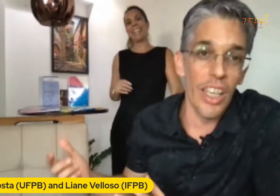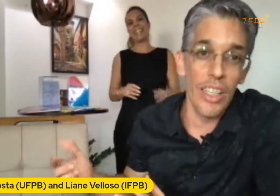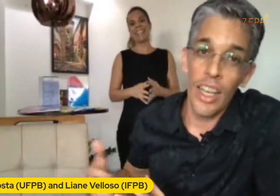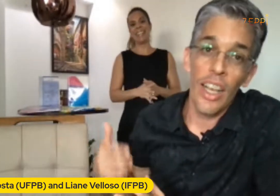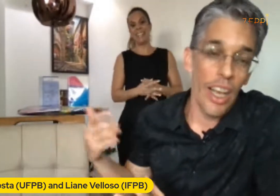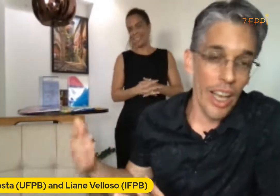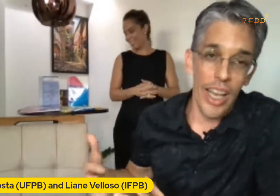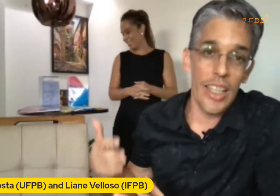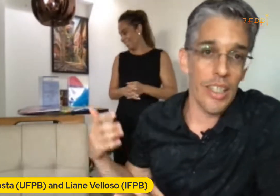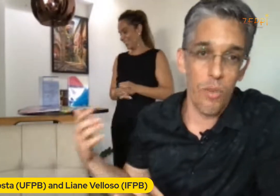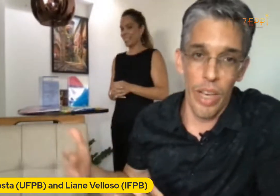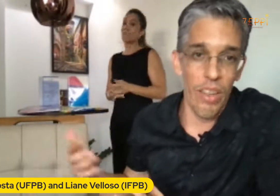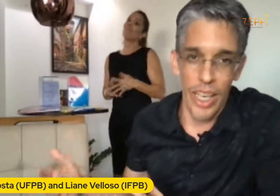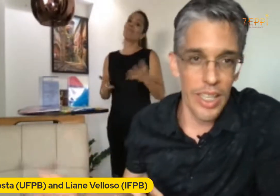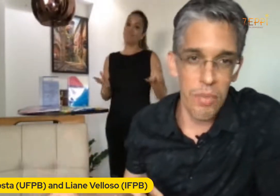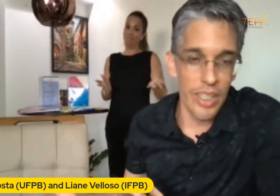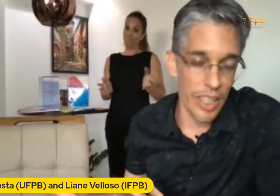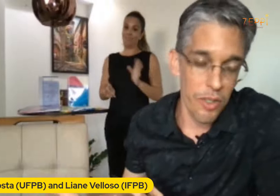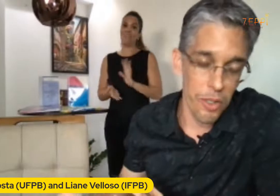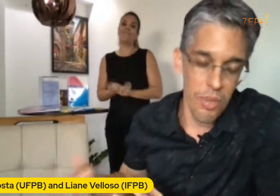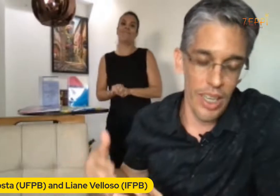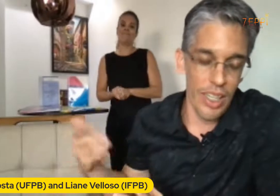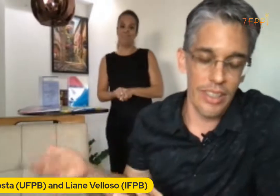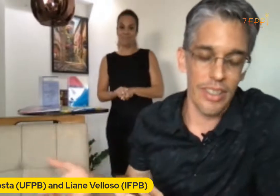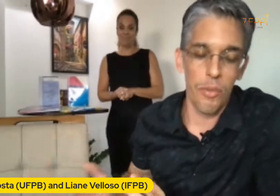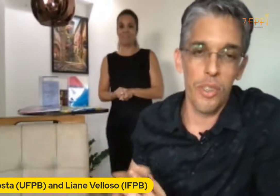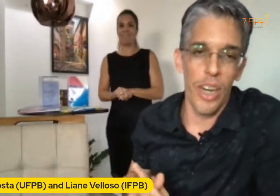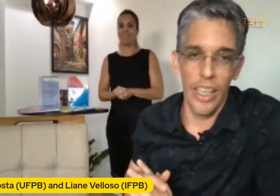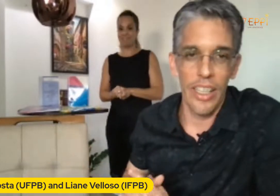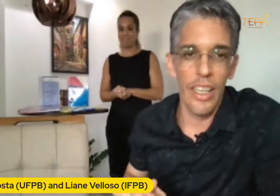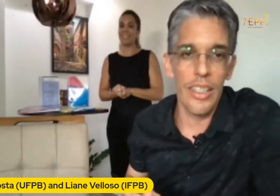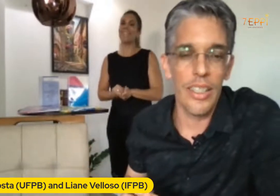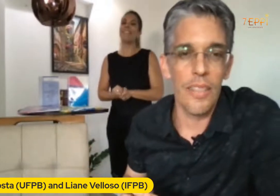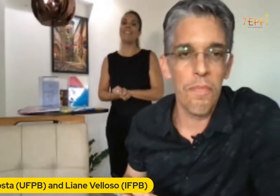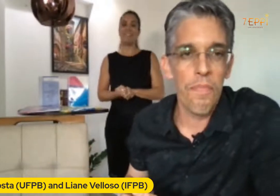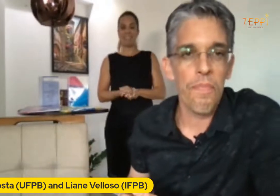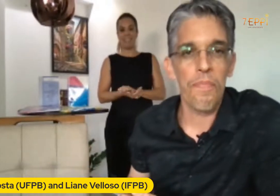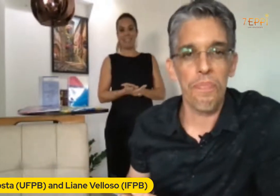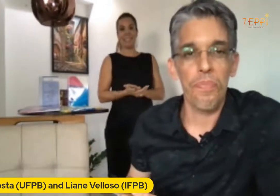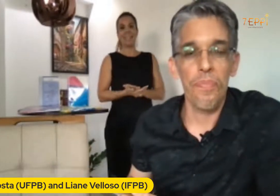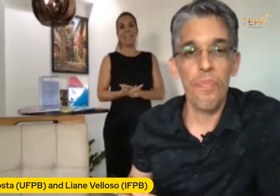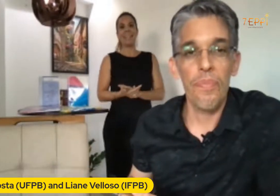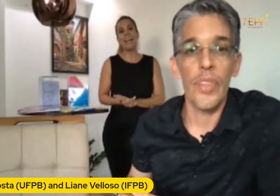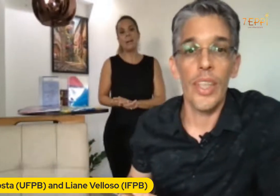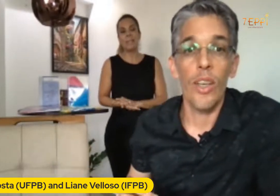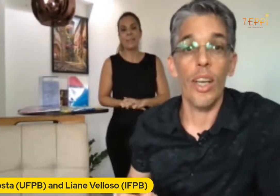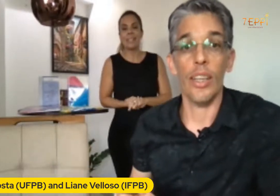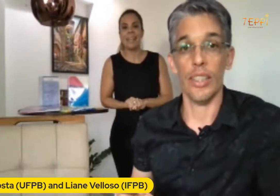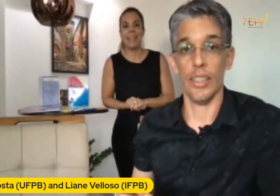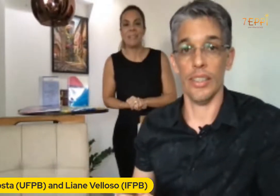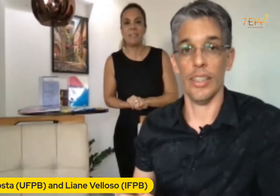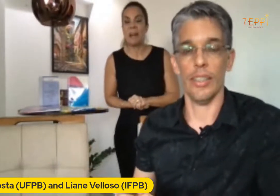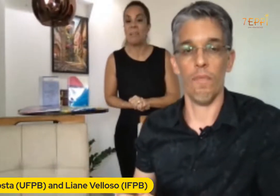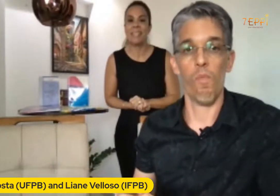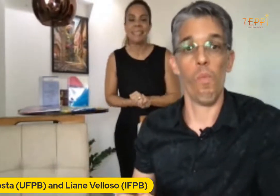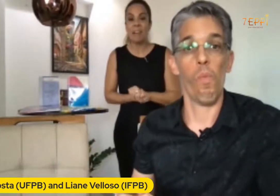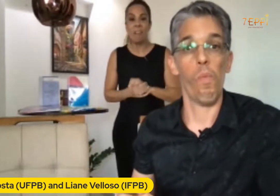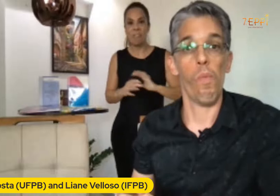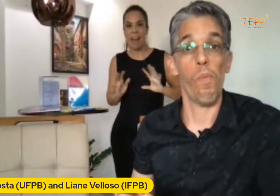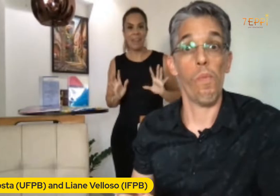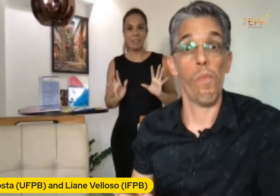don't sing as well as Mateus, but we tried, yes. That's it. And now we are going to have